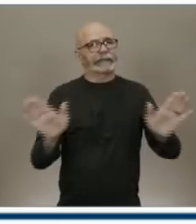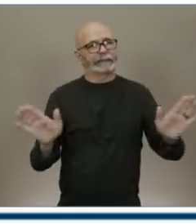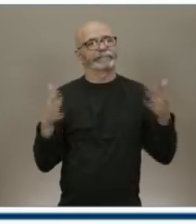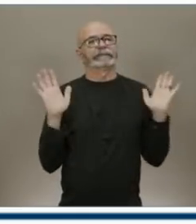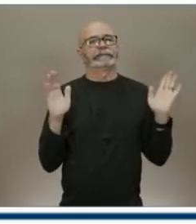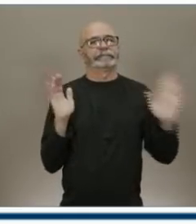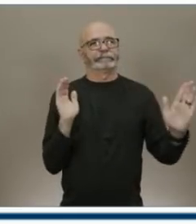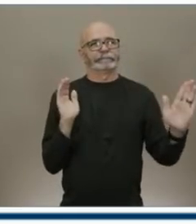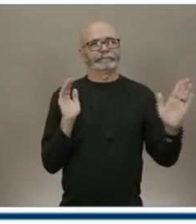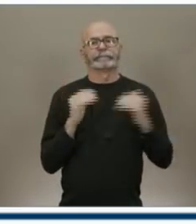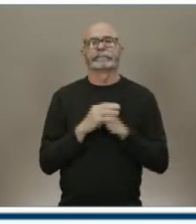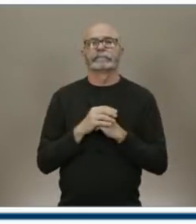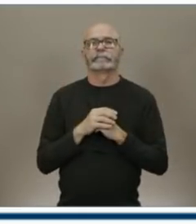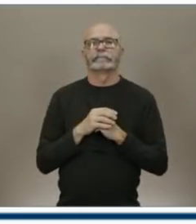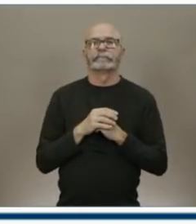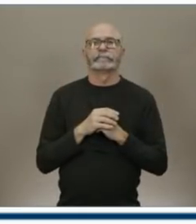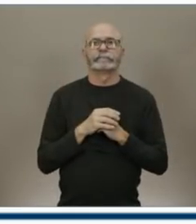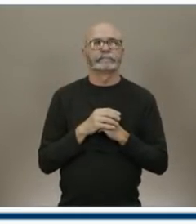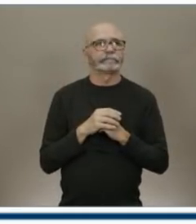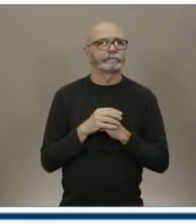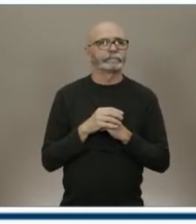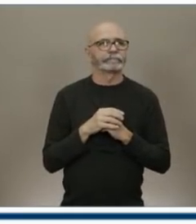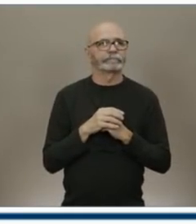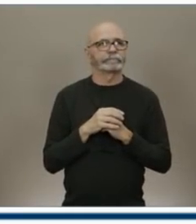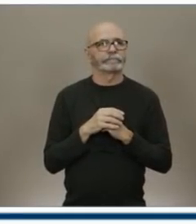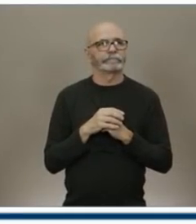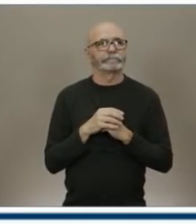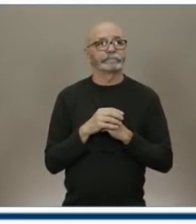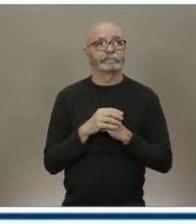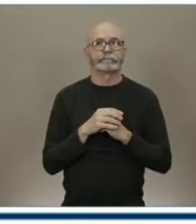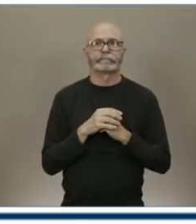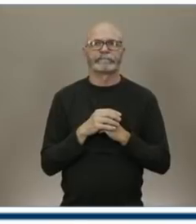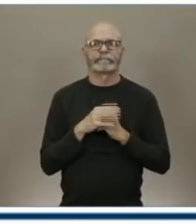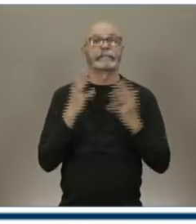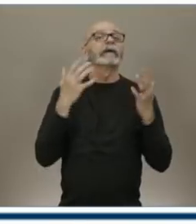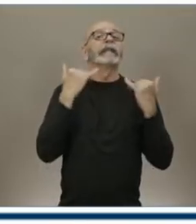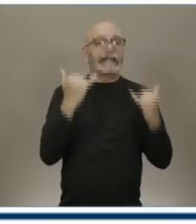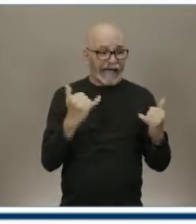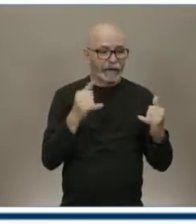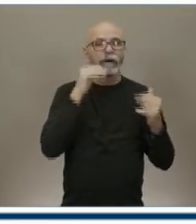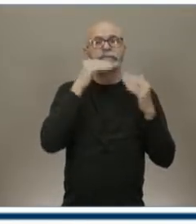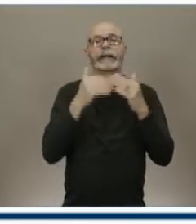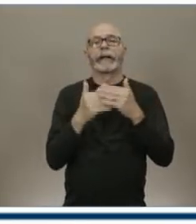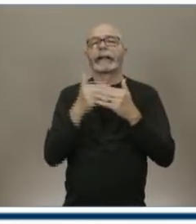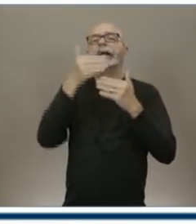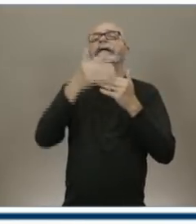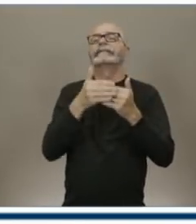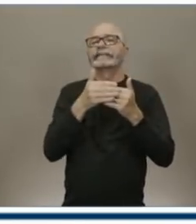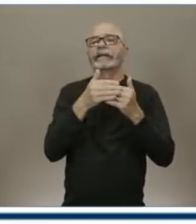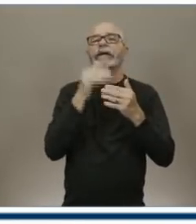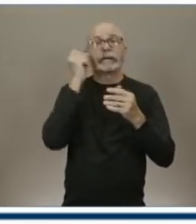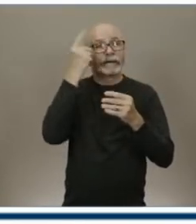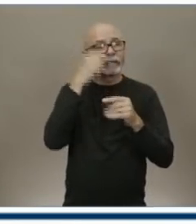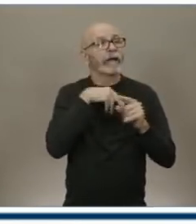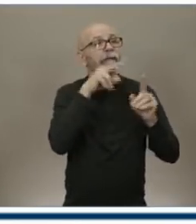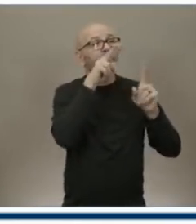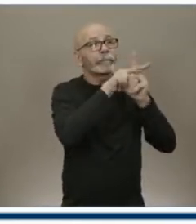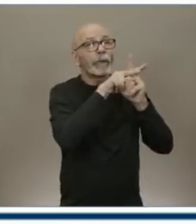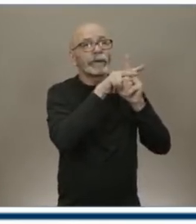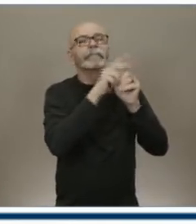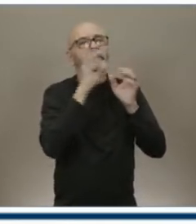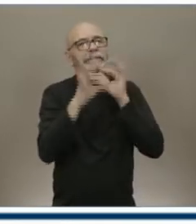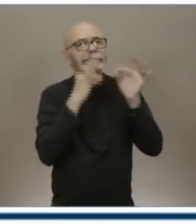and then we need that space to make all the appointments to get everybody through next week before we try to